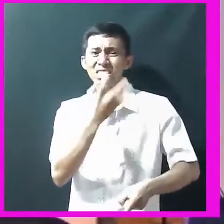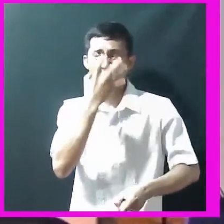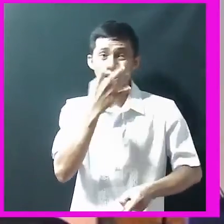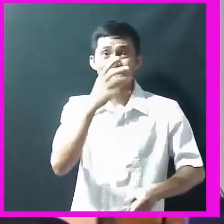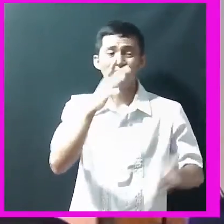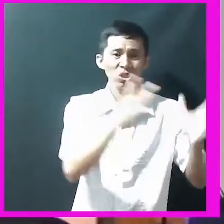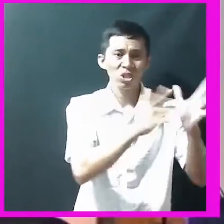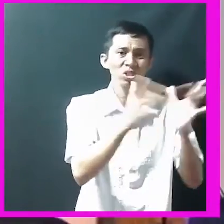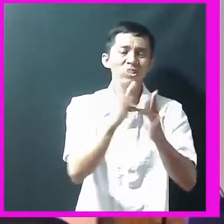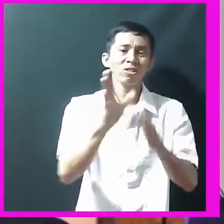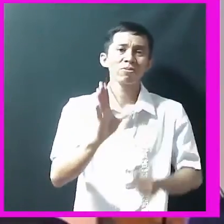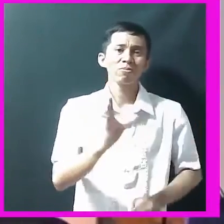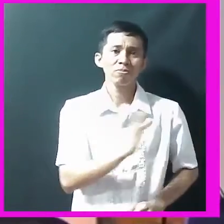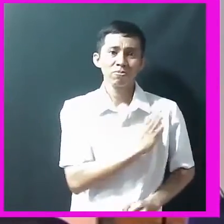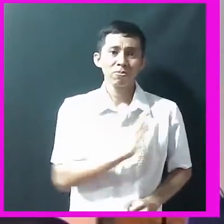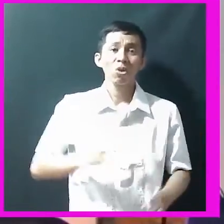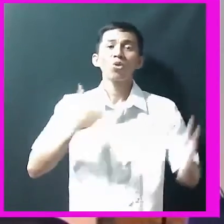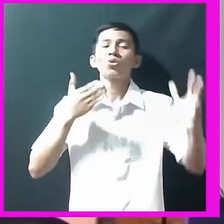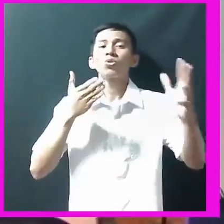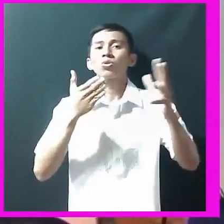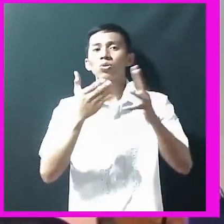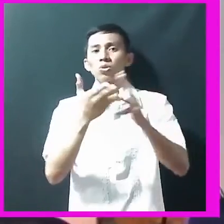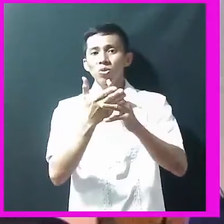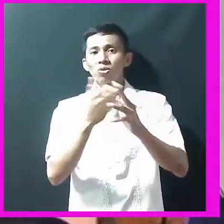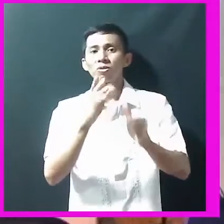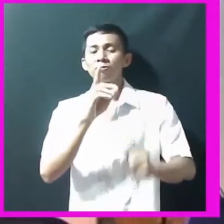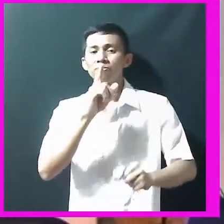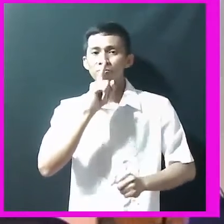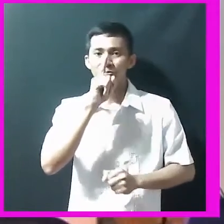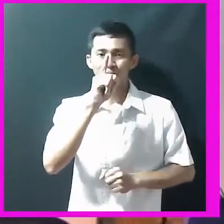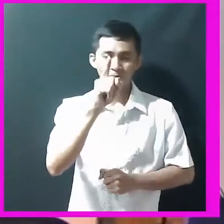through Jesus Christ, through the truth.